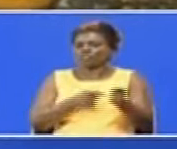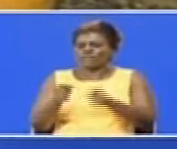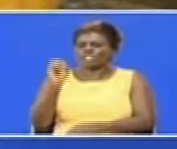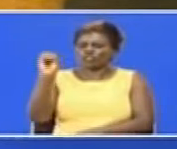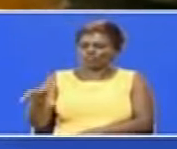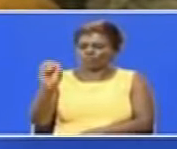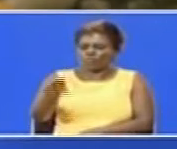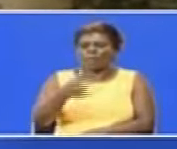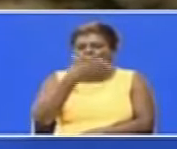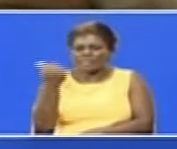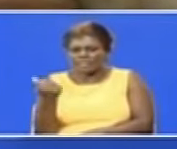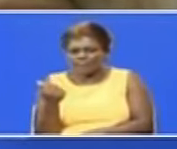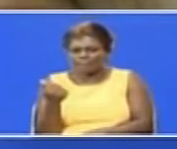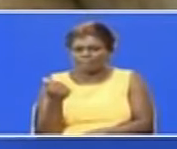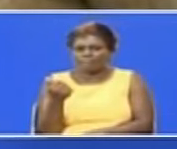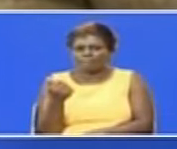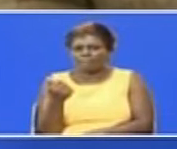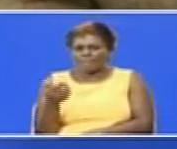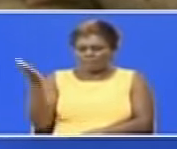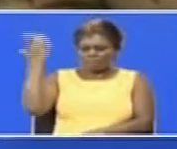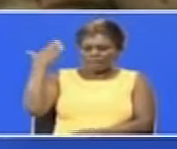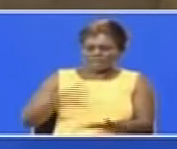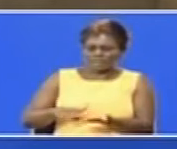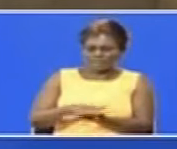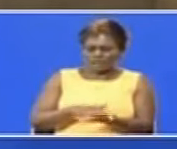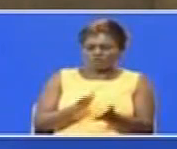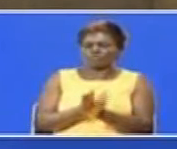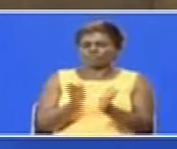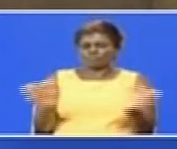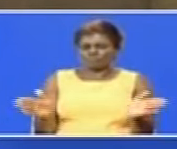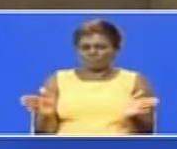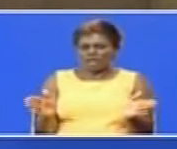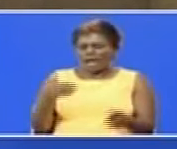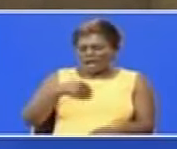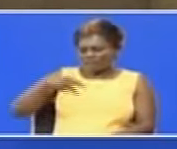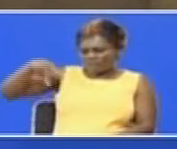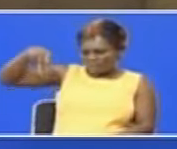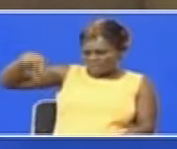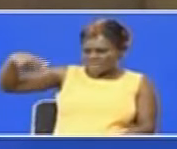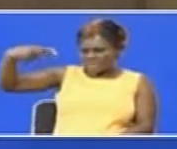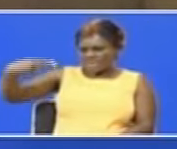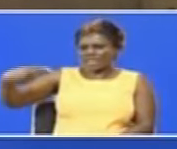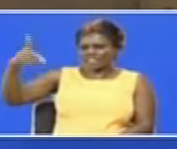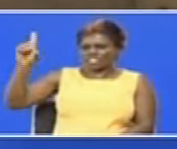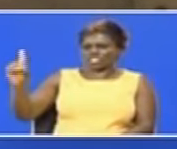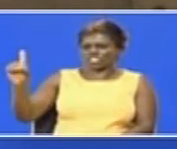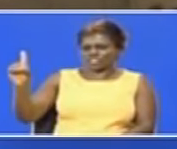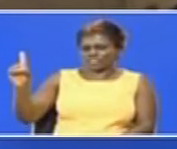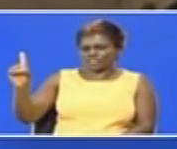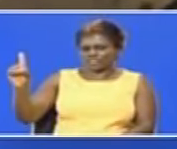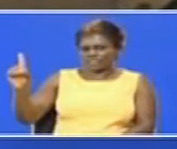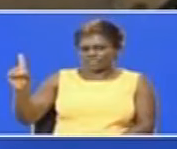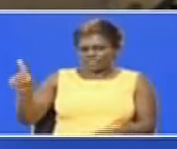better. His background is public health and he has a PhD in project management. He quit